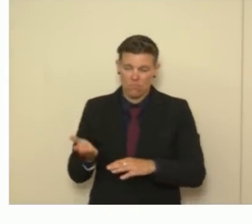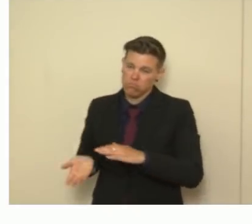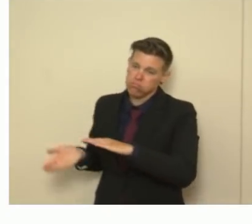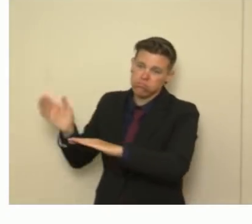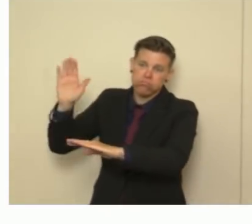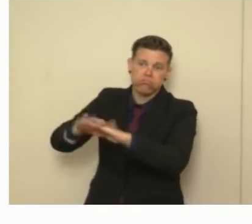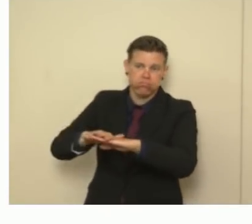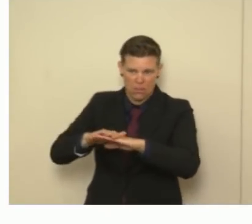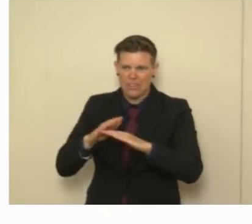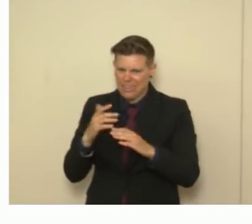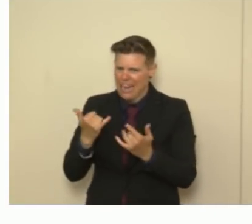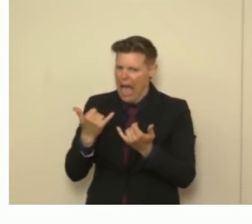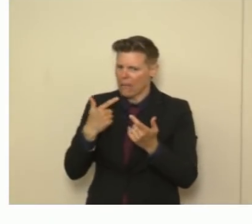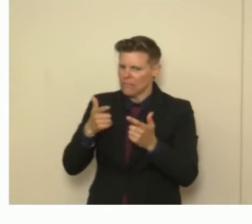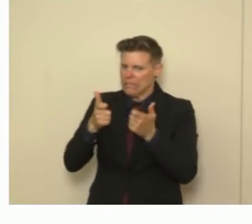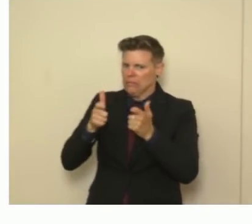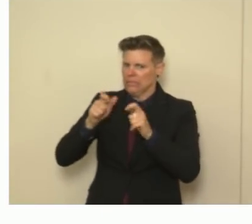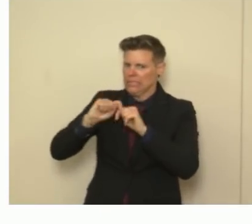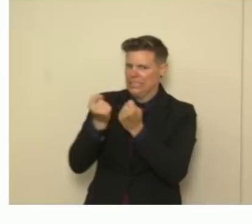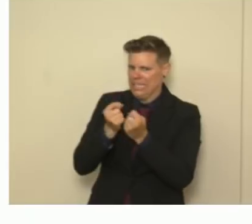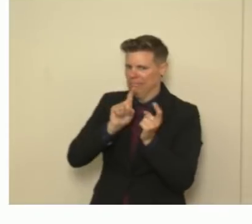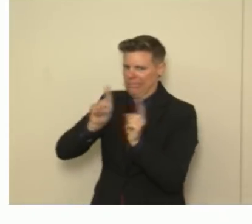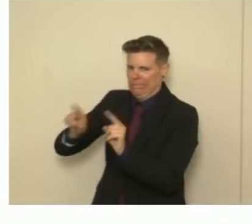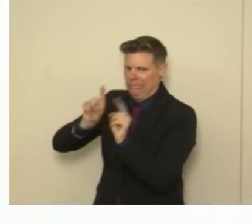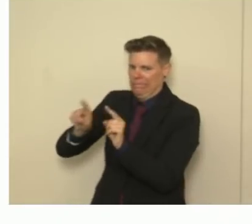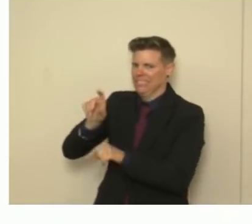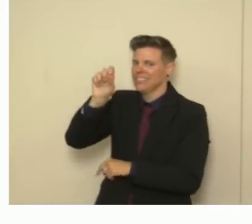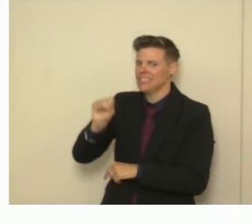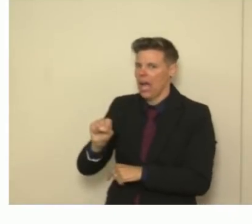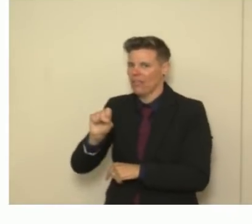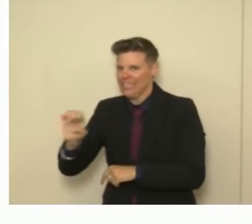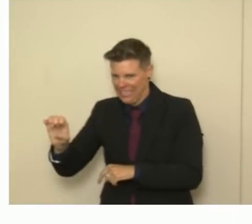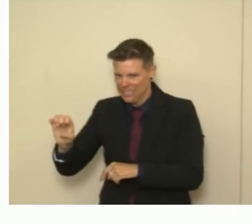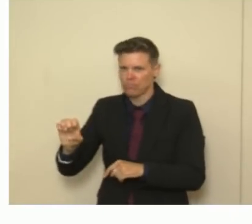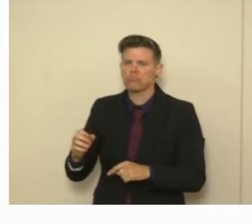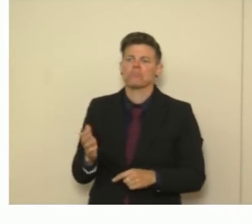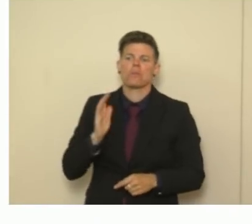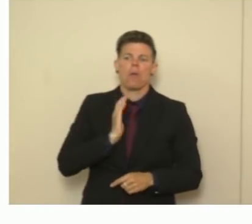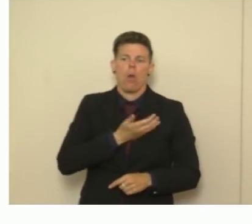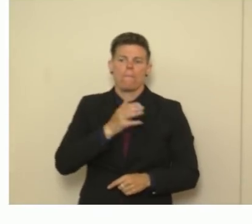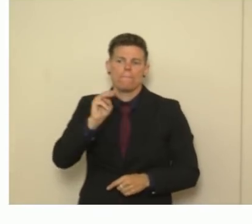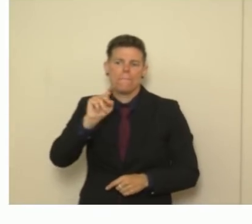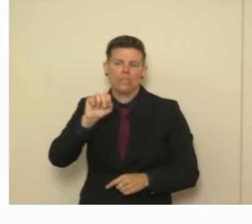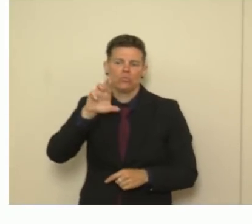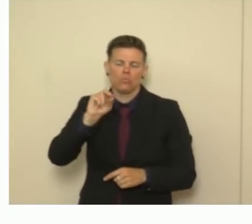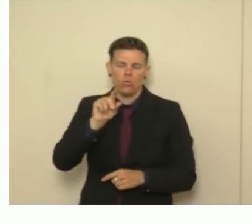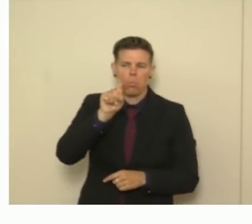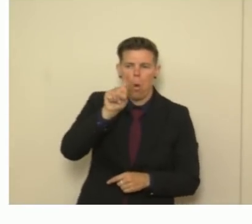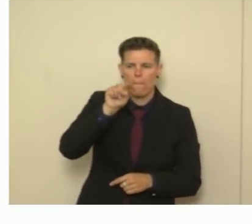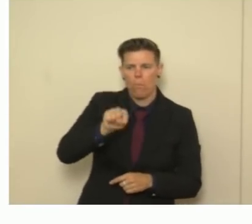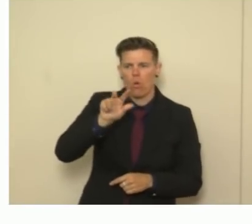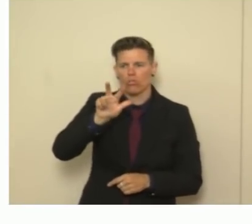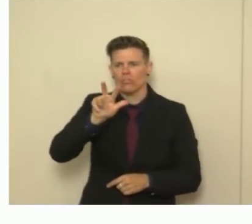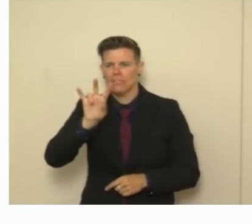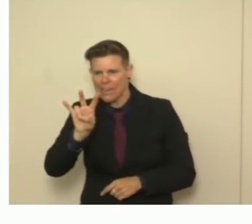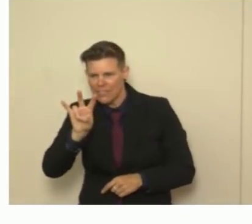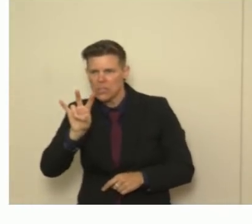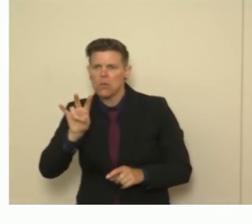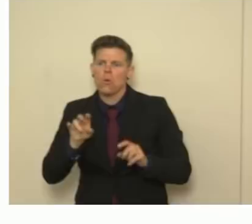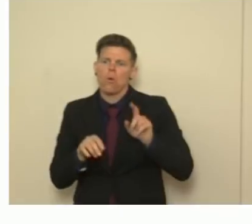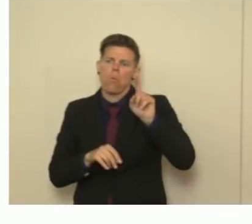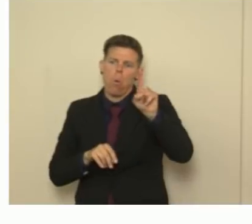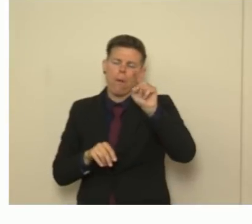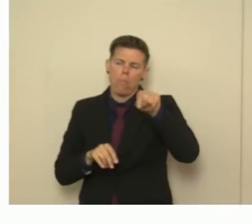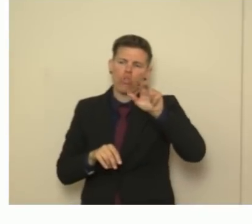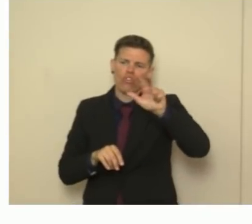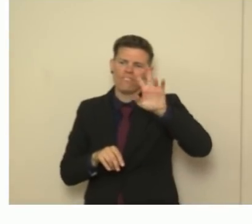rapid responses occurring down there. And then Metro, 1.37, very high, Northeast, 1.34. So this is a